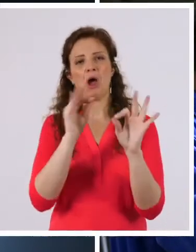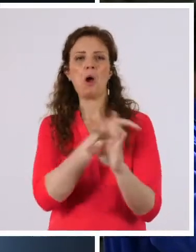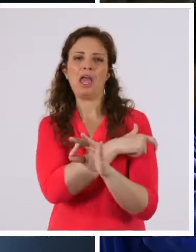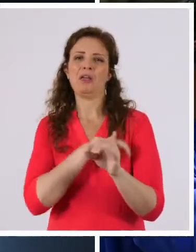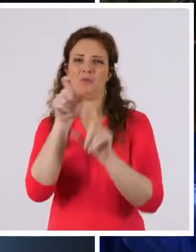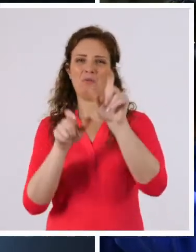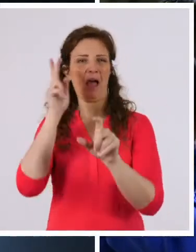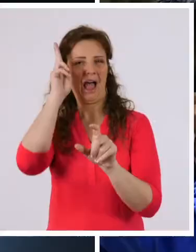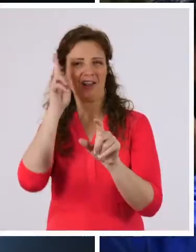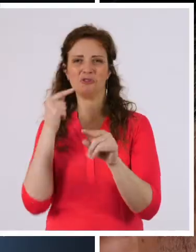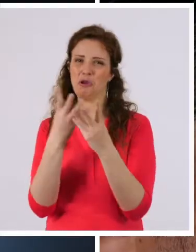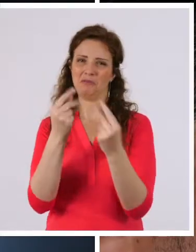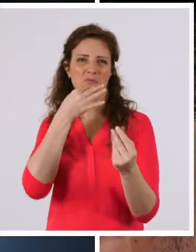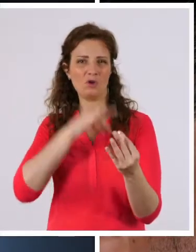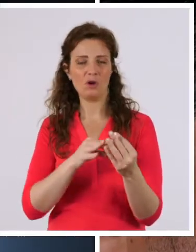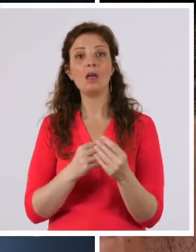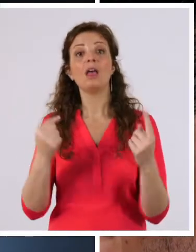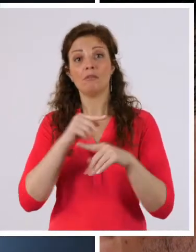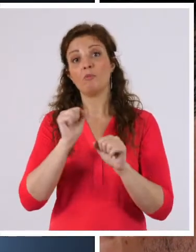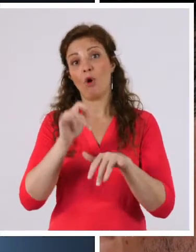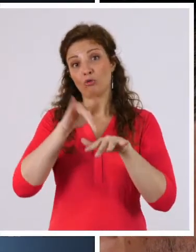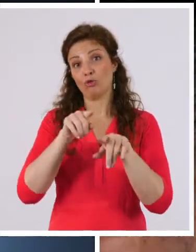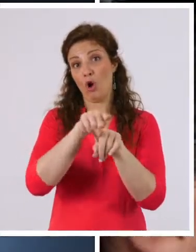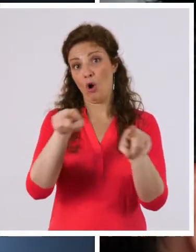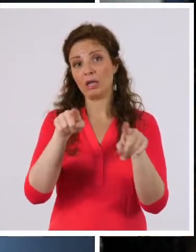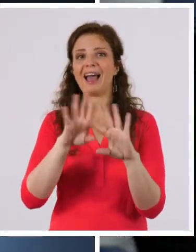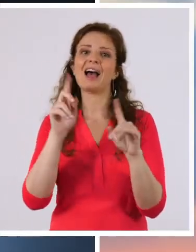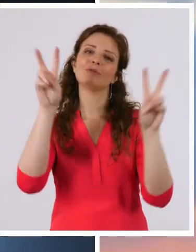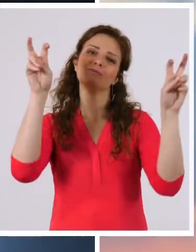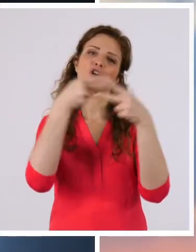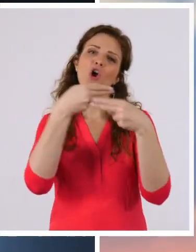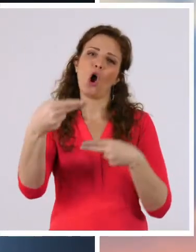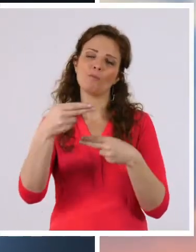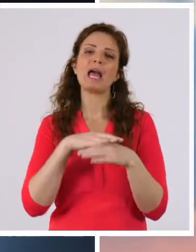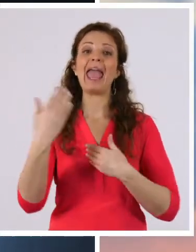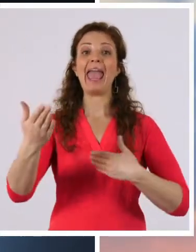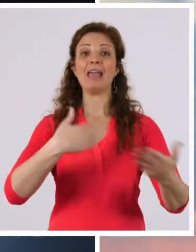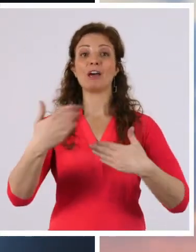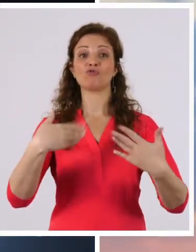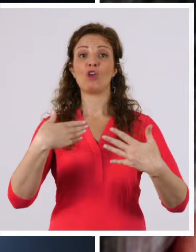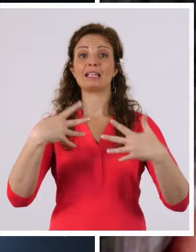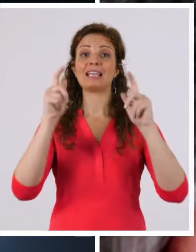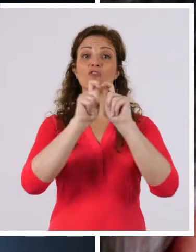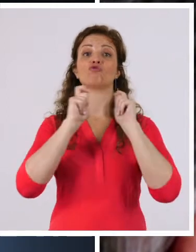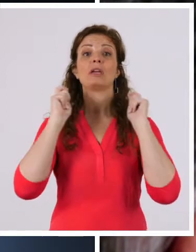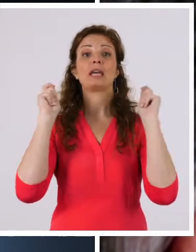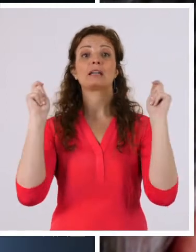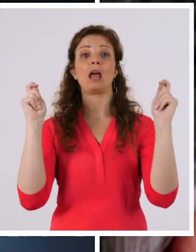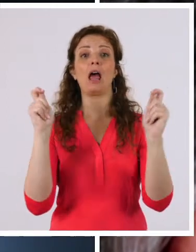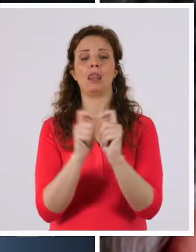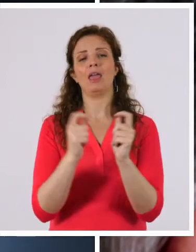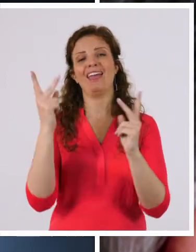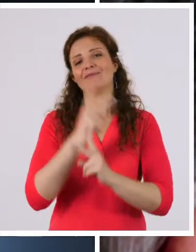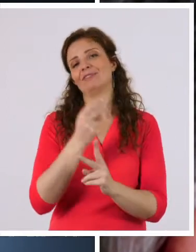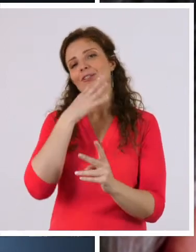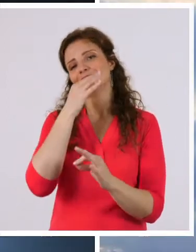that is unfortunately the most complex one, is the so-called general emergency that usually follows an accident involving the